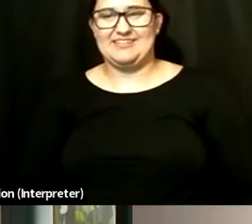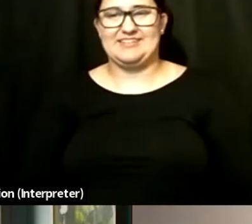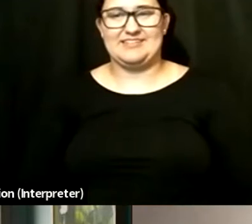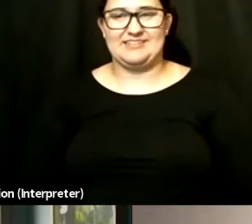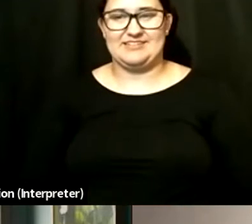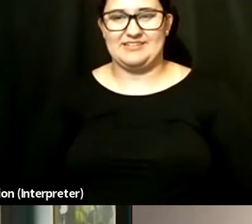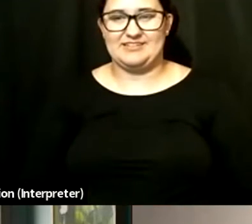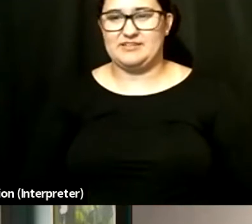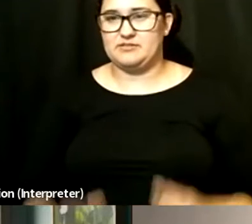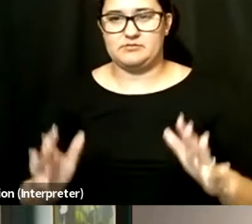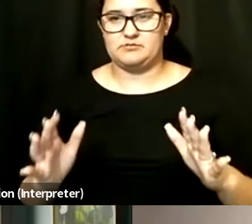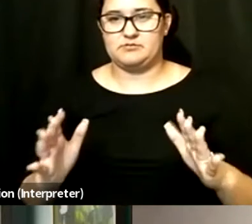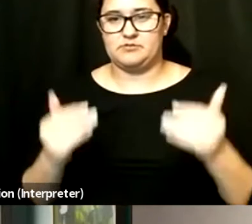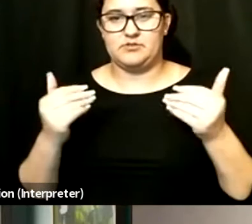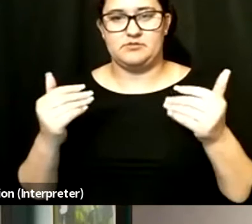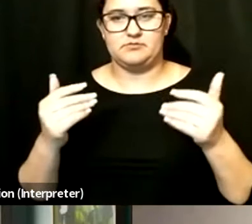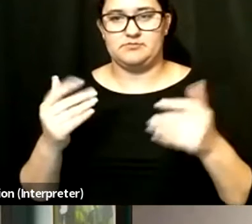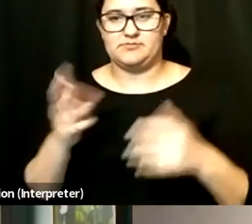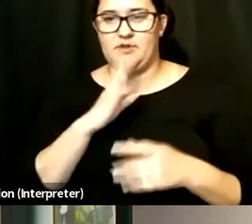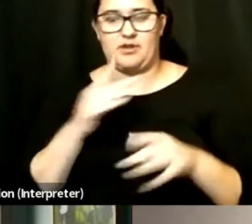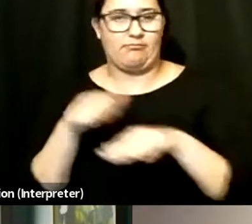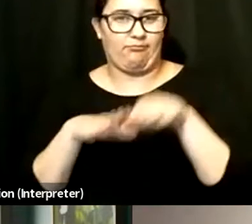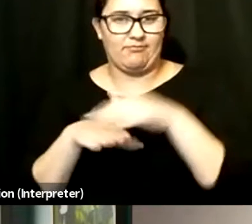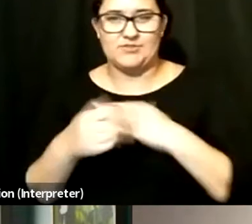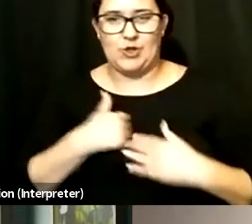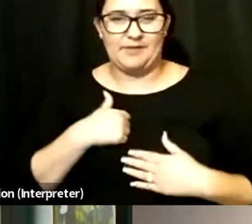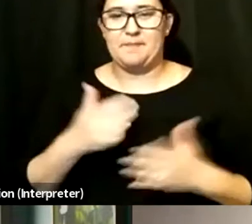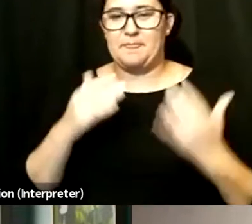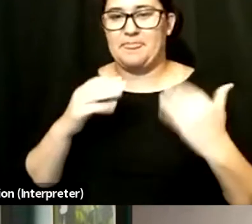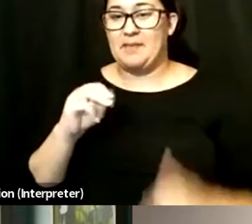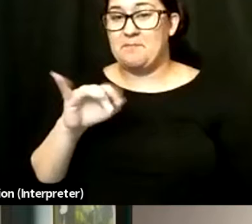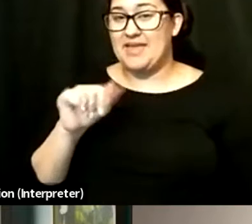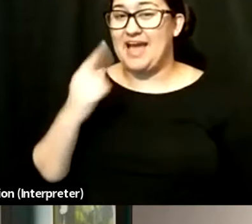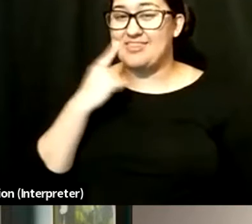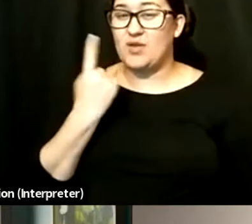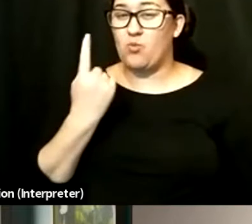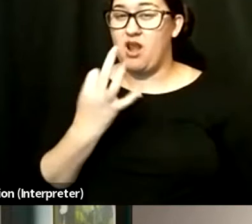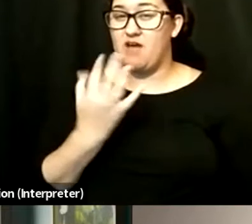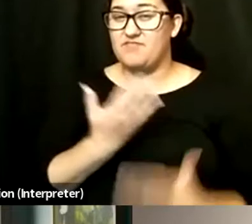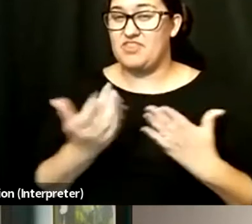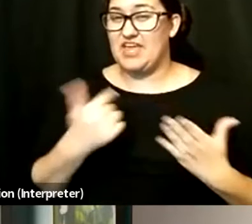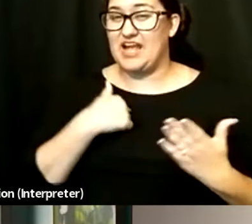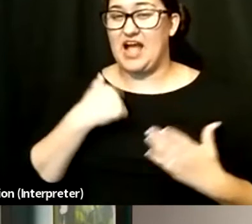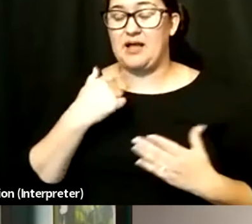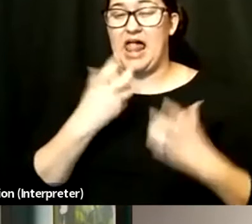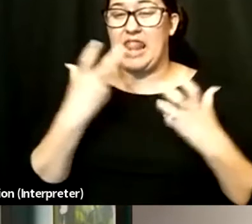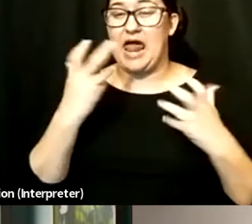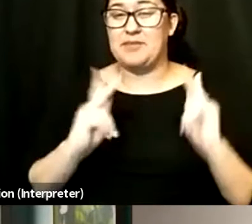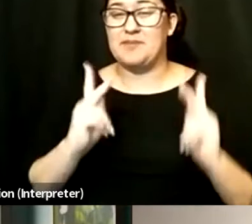Yeah, I'll go you want next. to go? Oh, Go ahead, yeah, Mia. I'll Yeah. go next. I think one thing that I think a lot of people don't